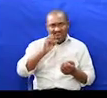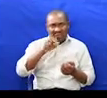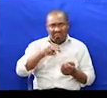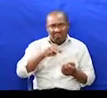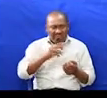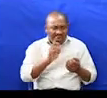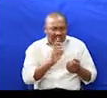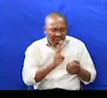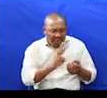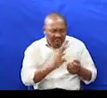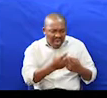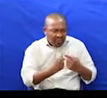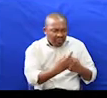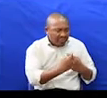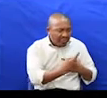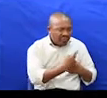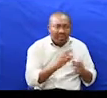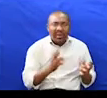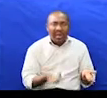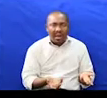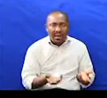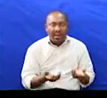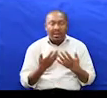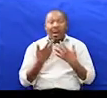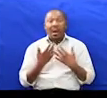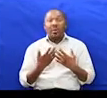from the different scientists,